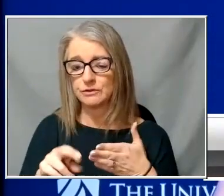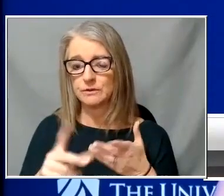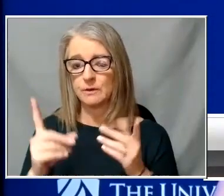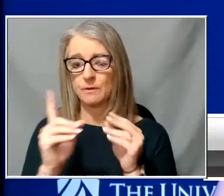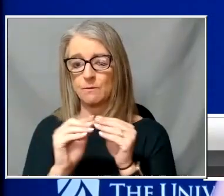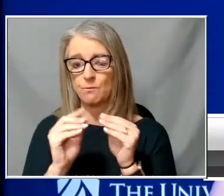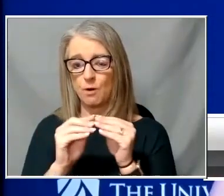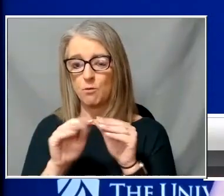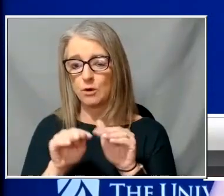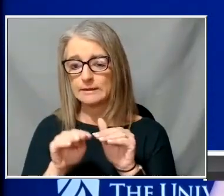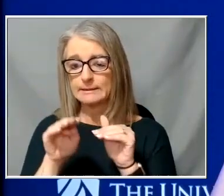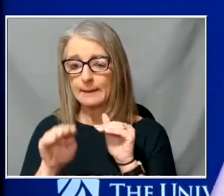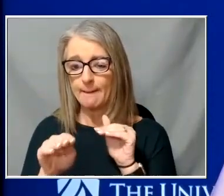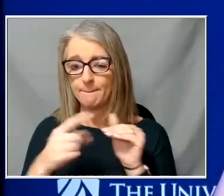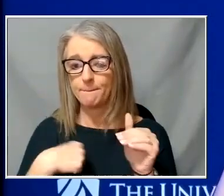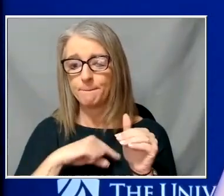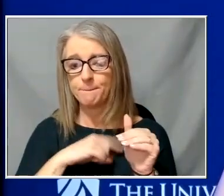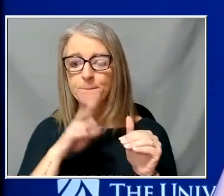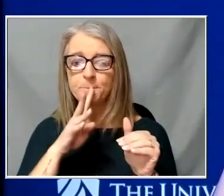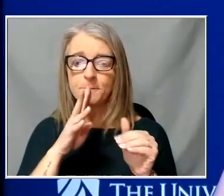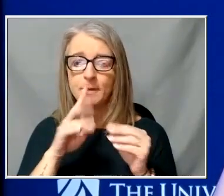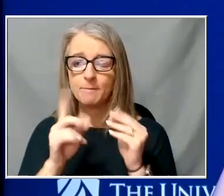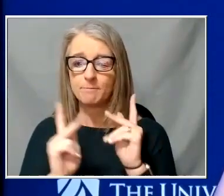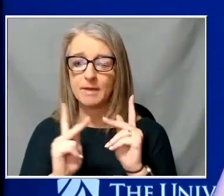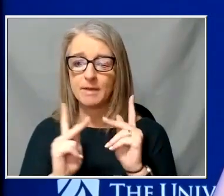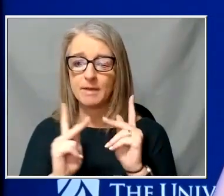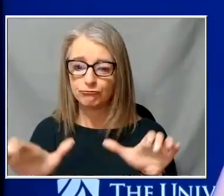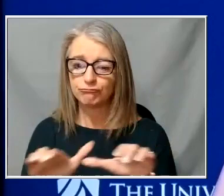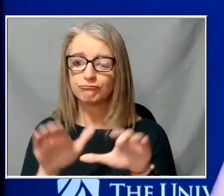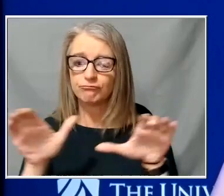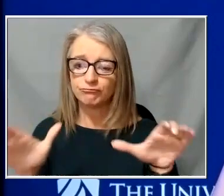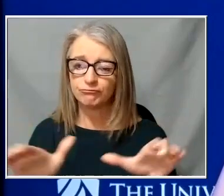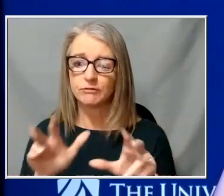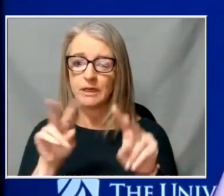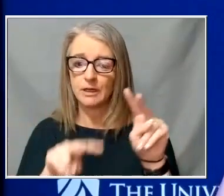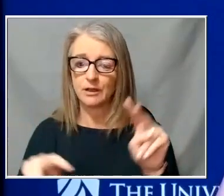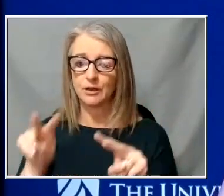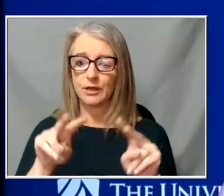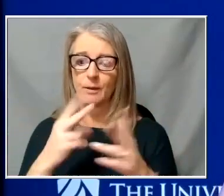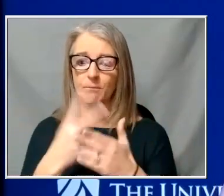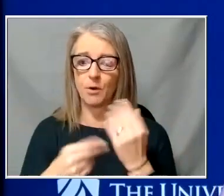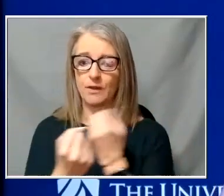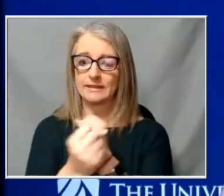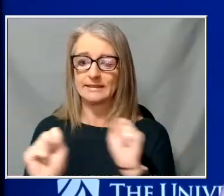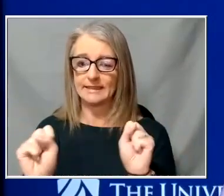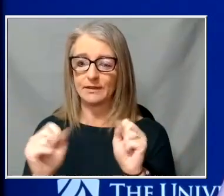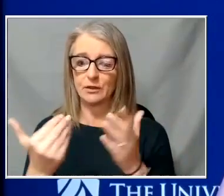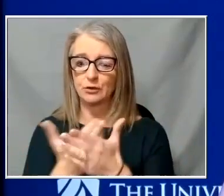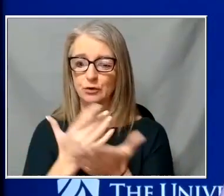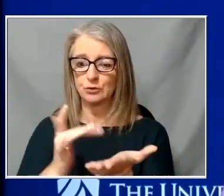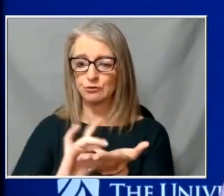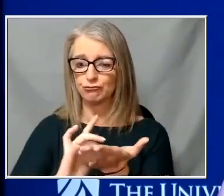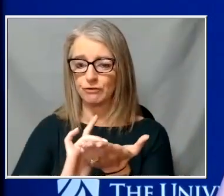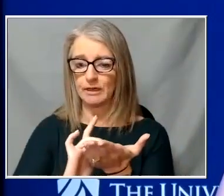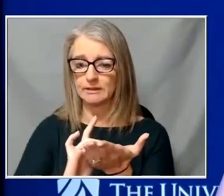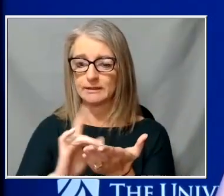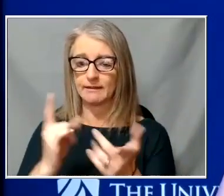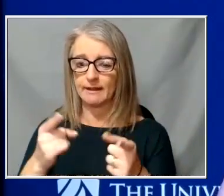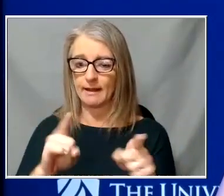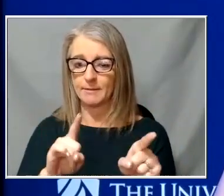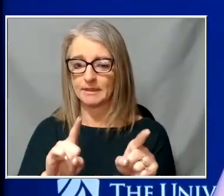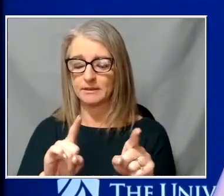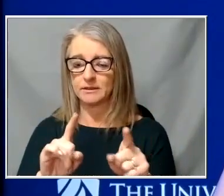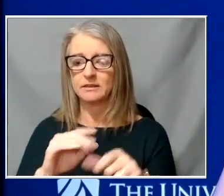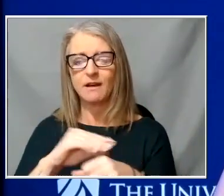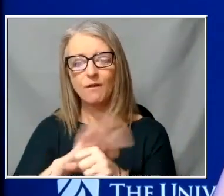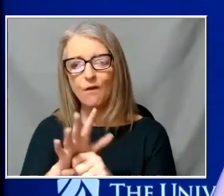that we've talked about, that people are doing their due diligence to look at both safety and efficacy of these new drugs that are coming out, and not just for